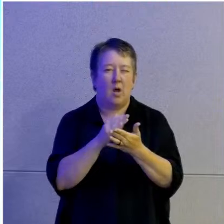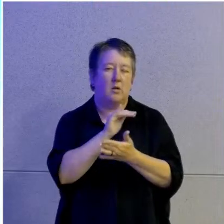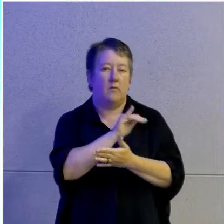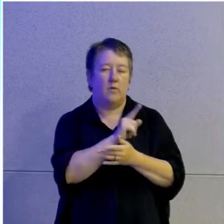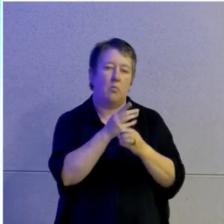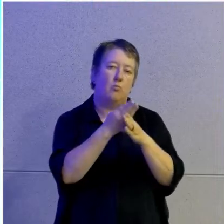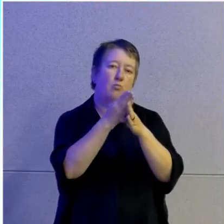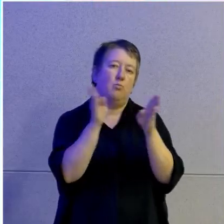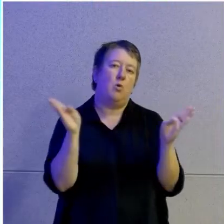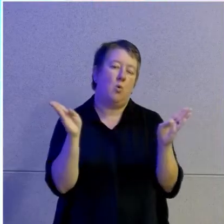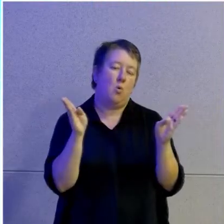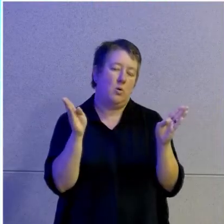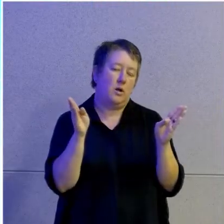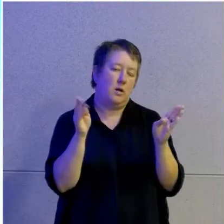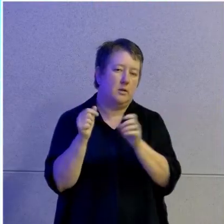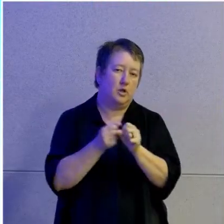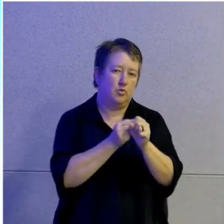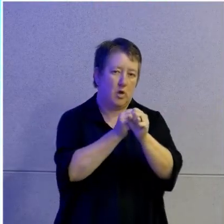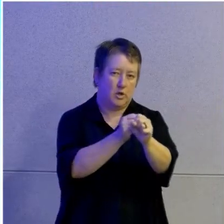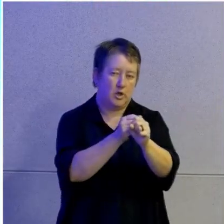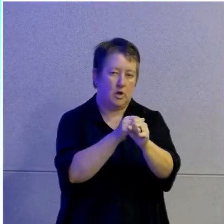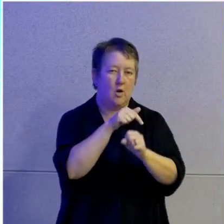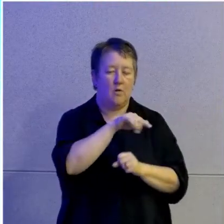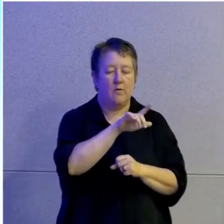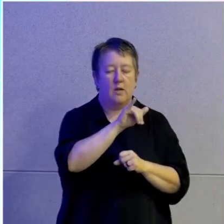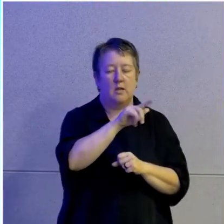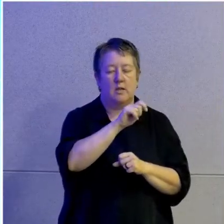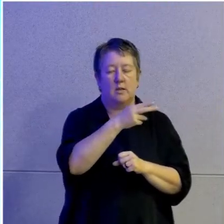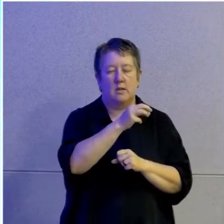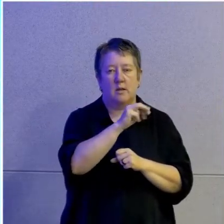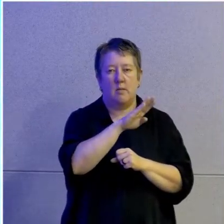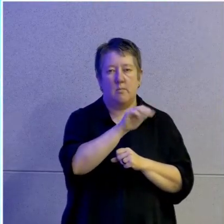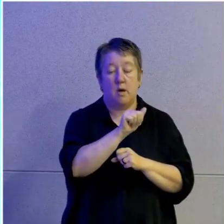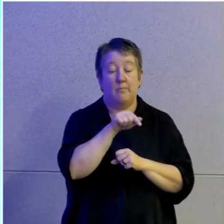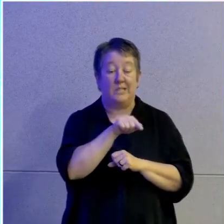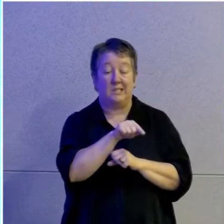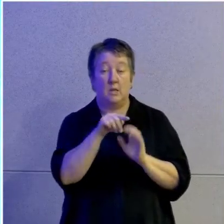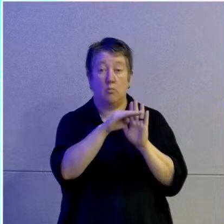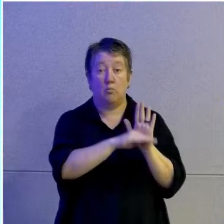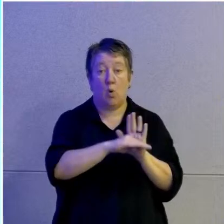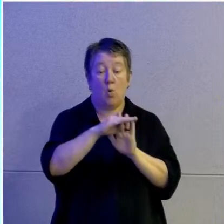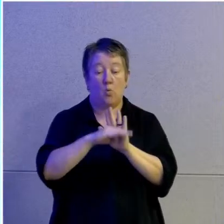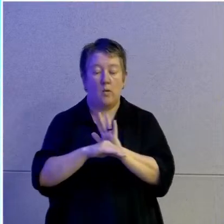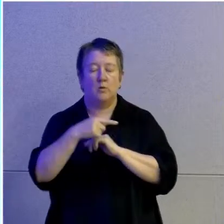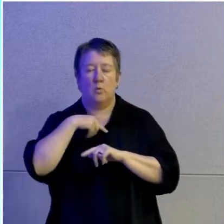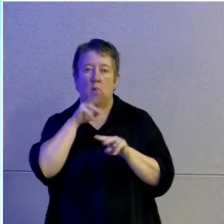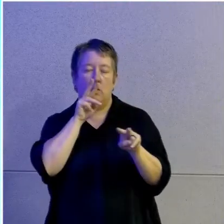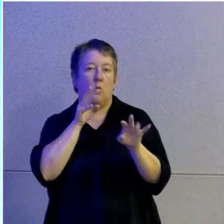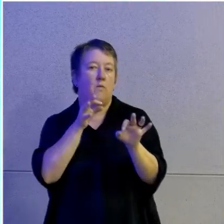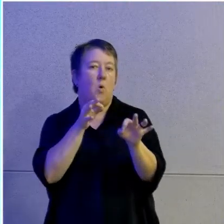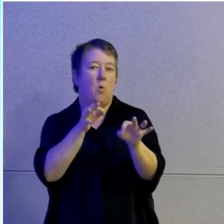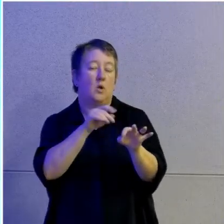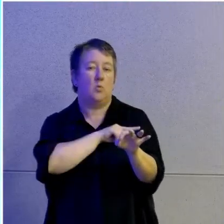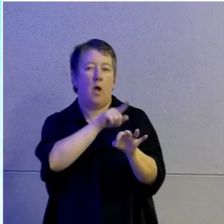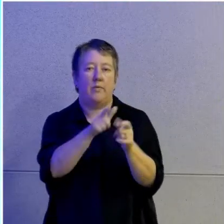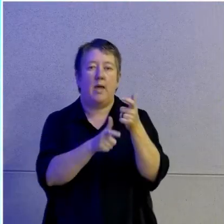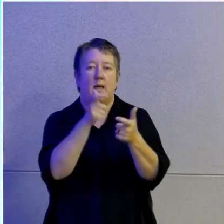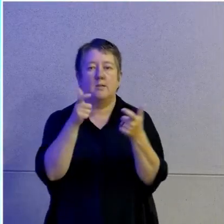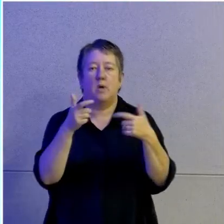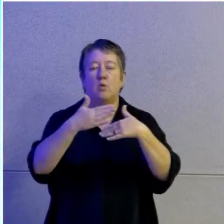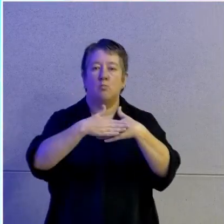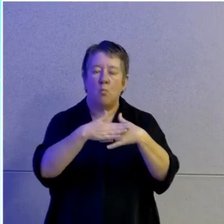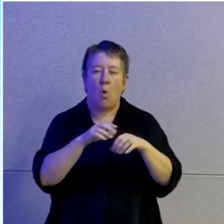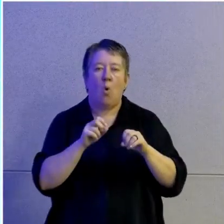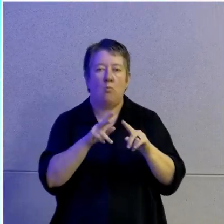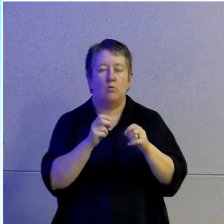of Itemba Labs. We are looking forward to those programs because they are expanding and opening up more opportunities